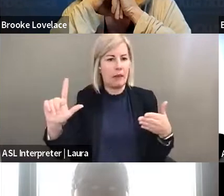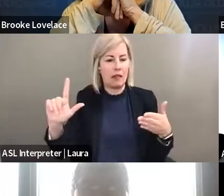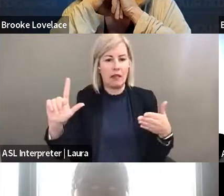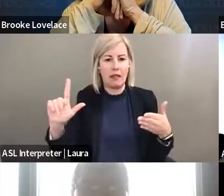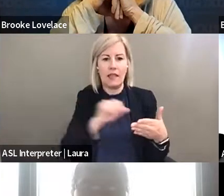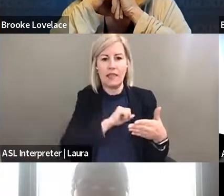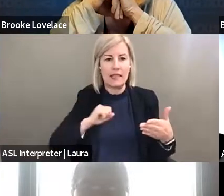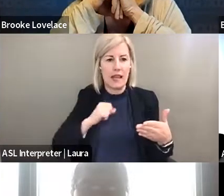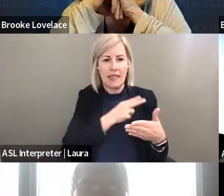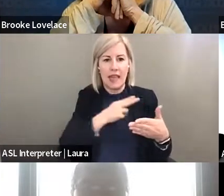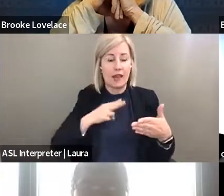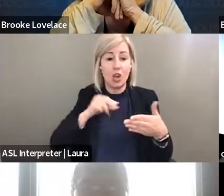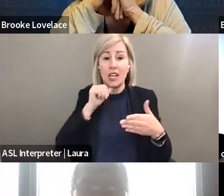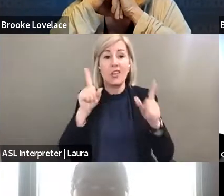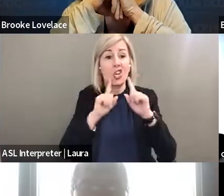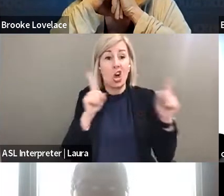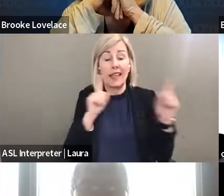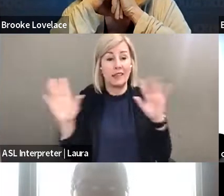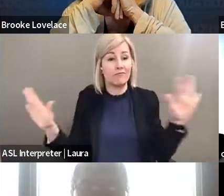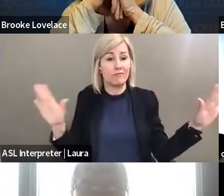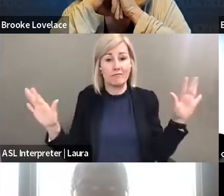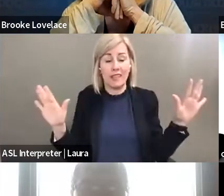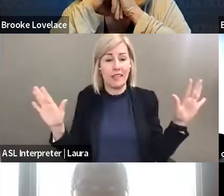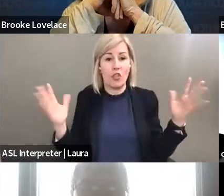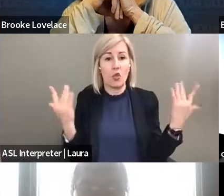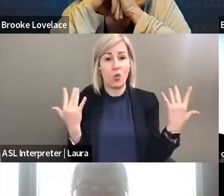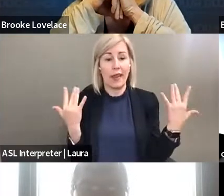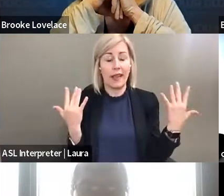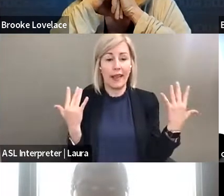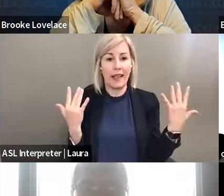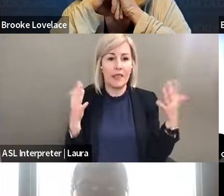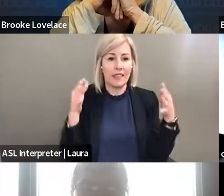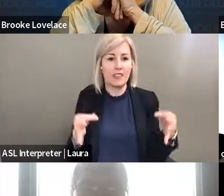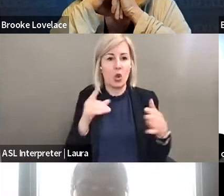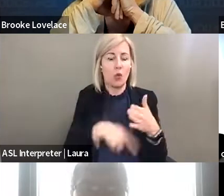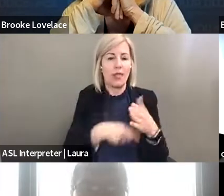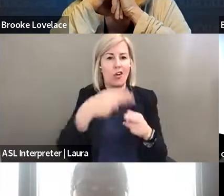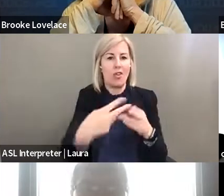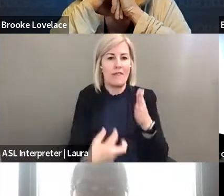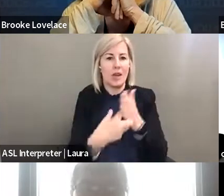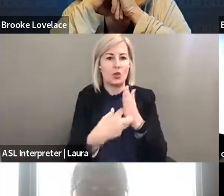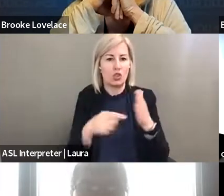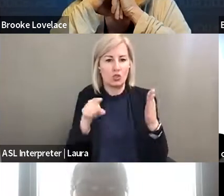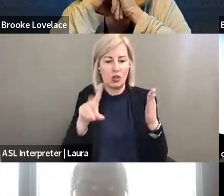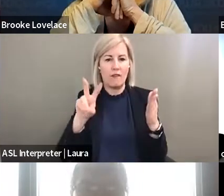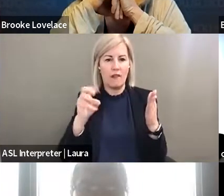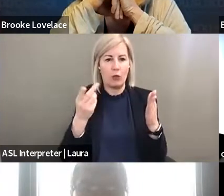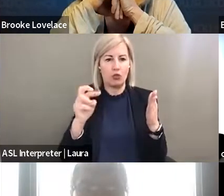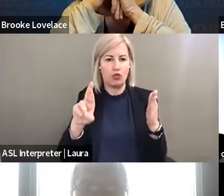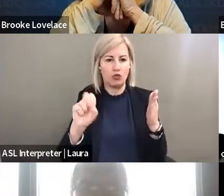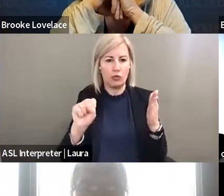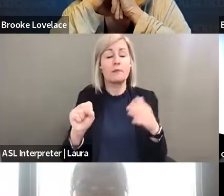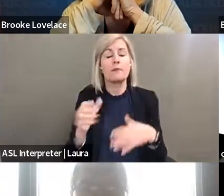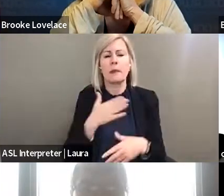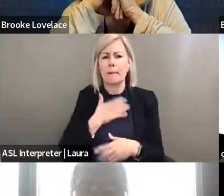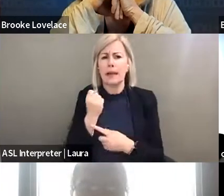the Senate and House aren't even talking, and they're waiting out the decision on what we call those vouchers. And from my understanding, we know that